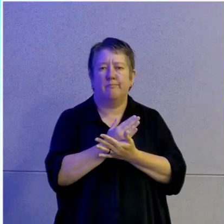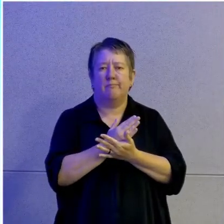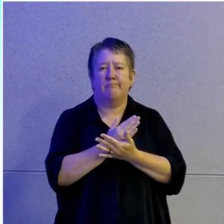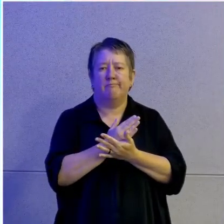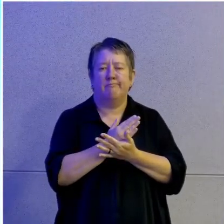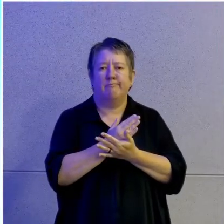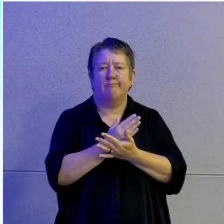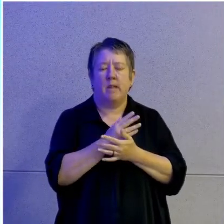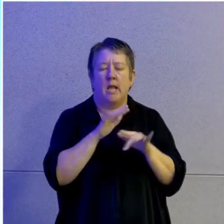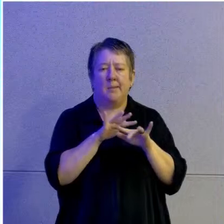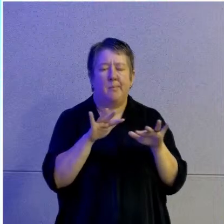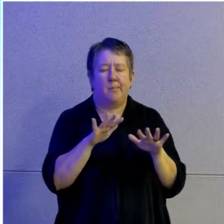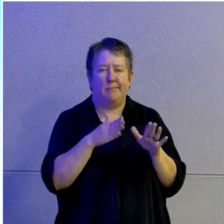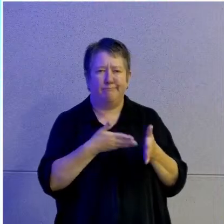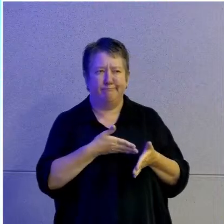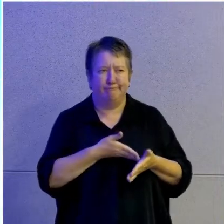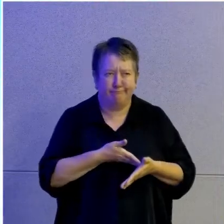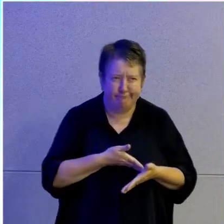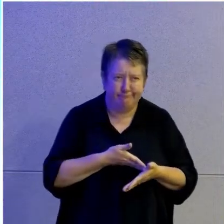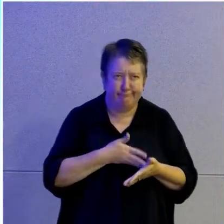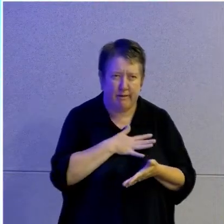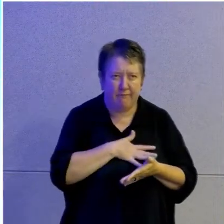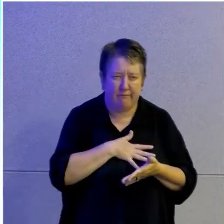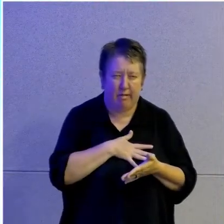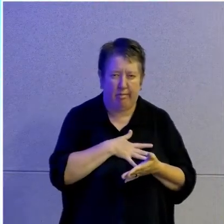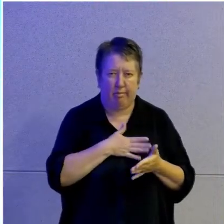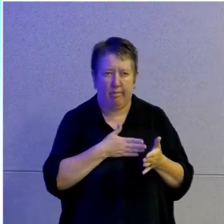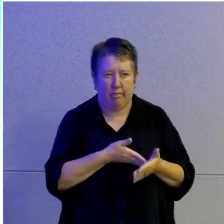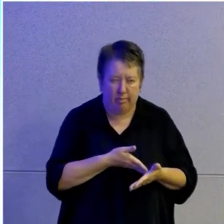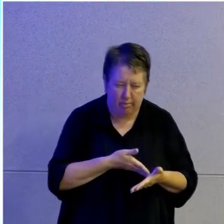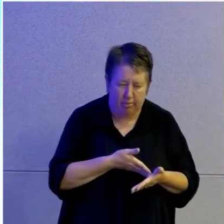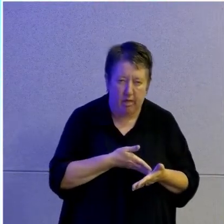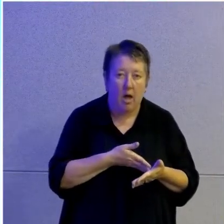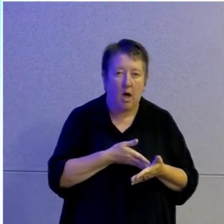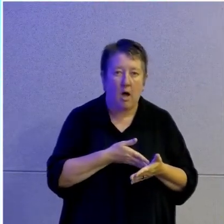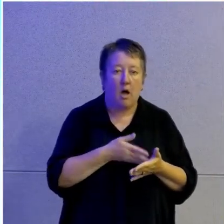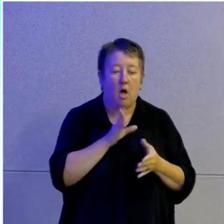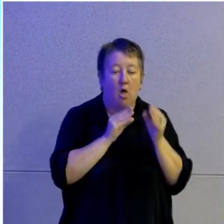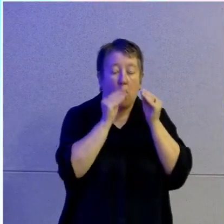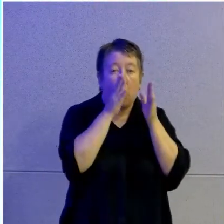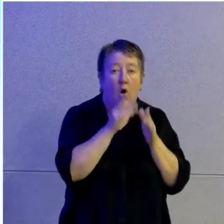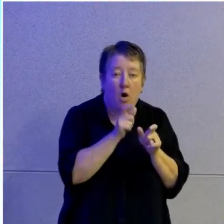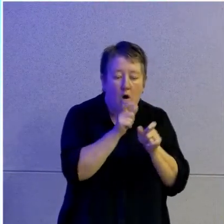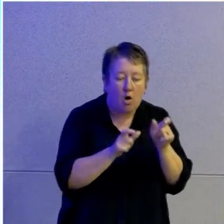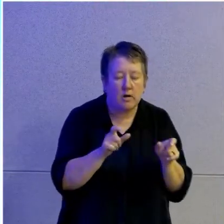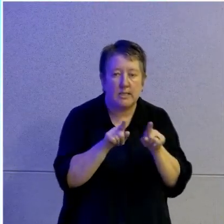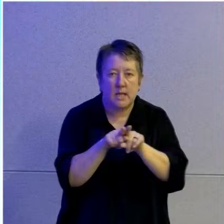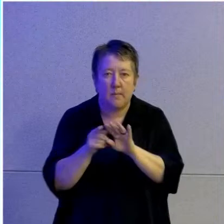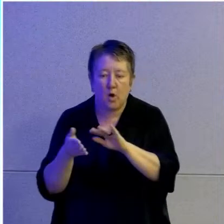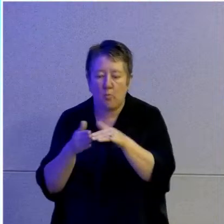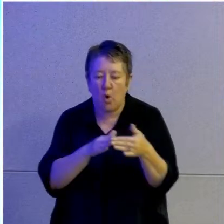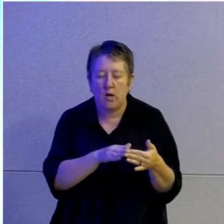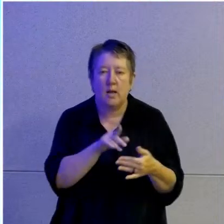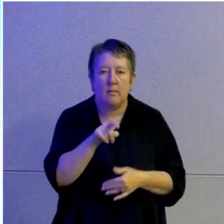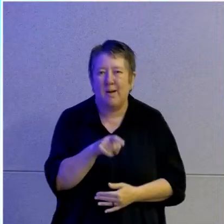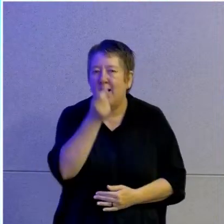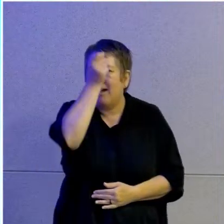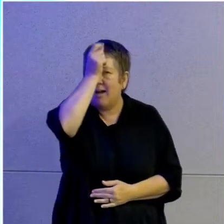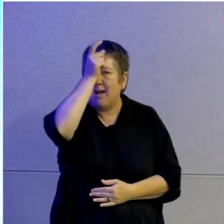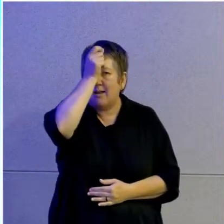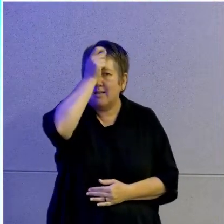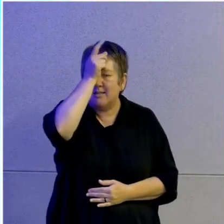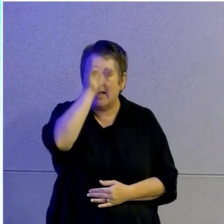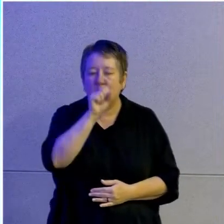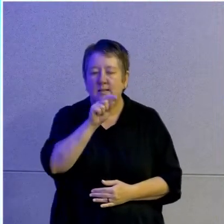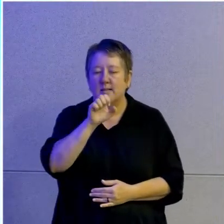that we make learners and the communities themselves to understand the importance of the